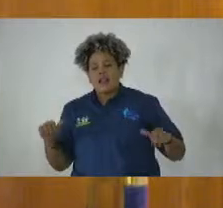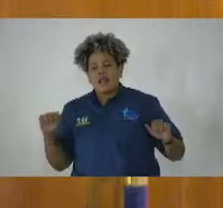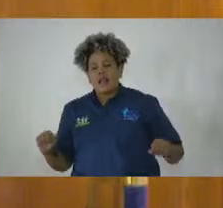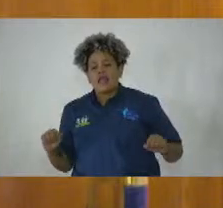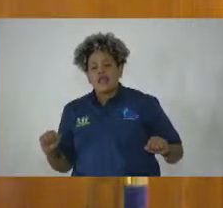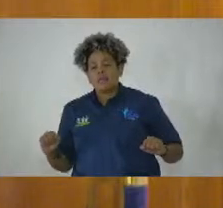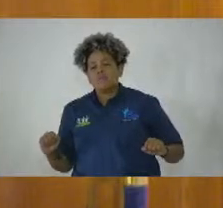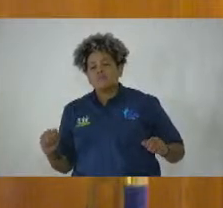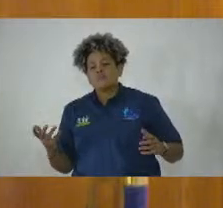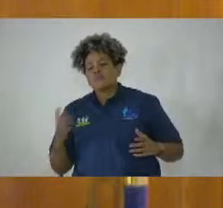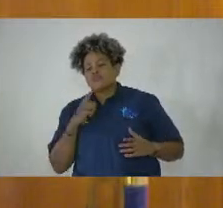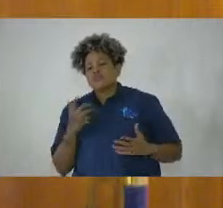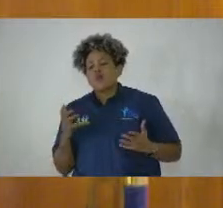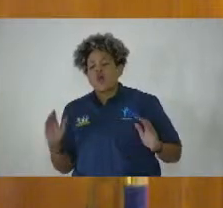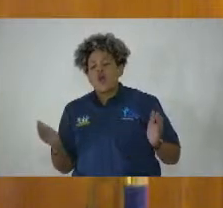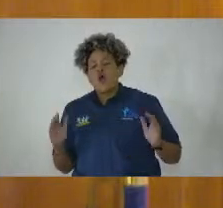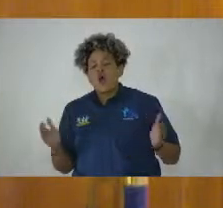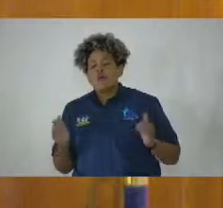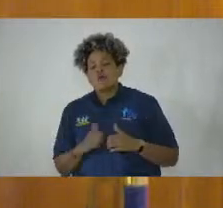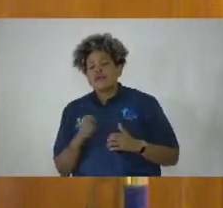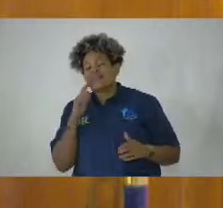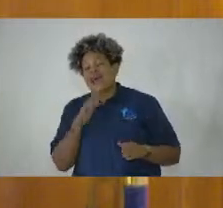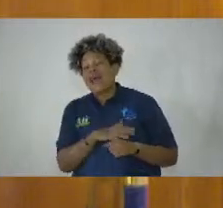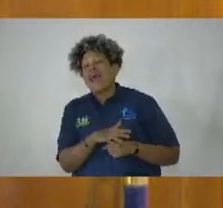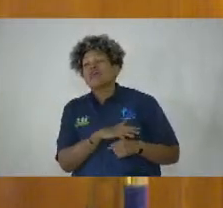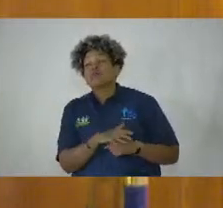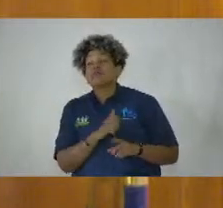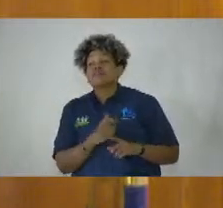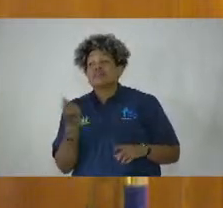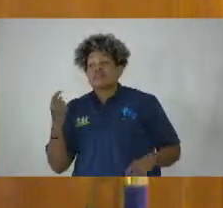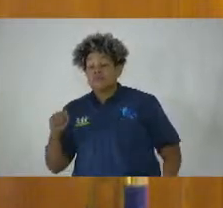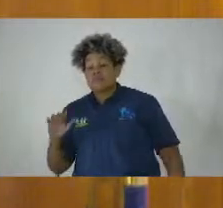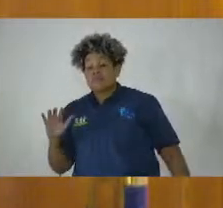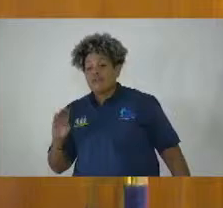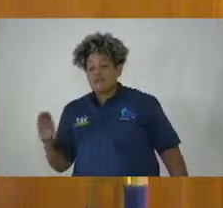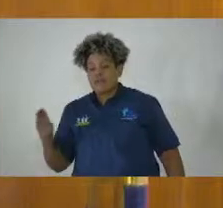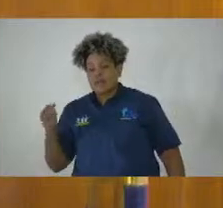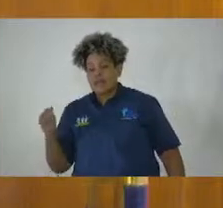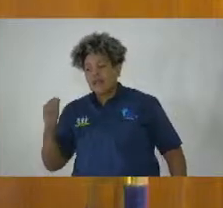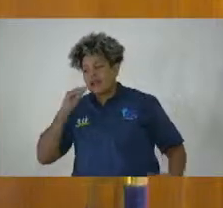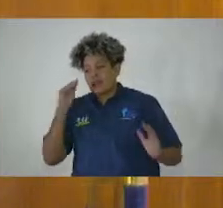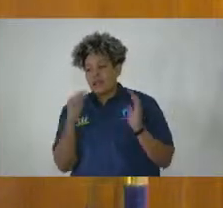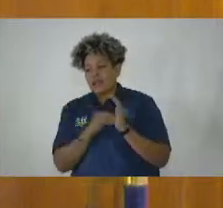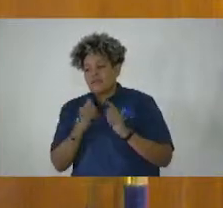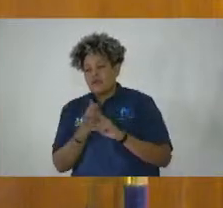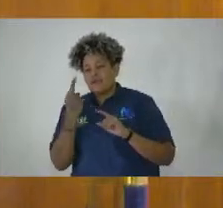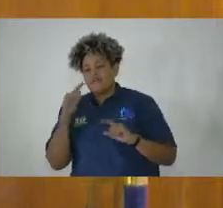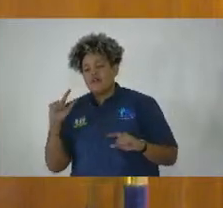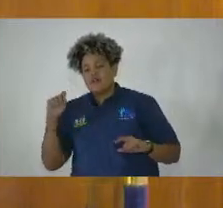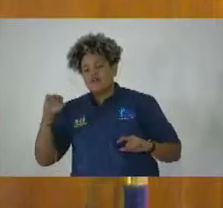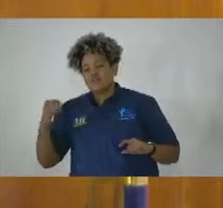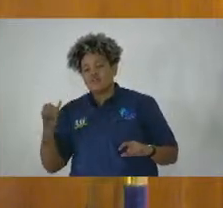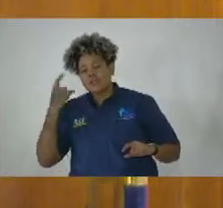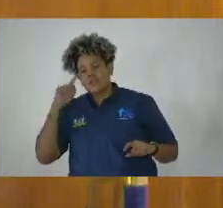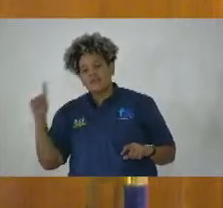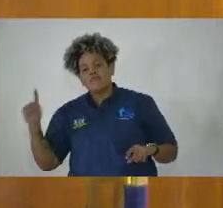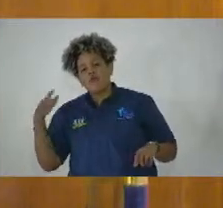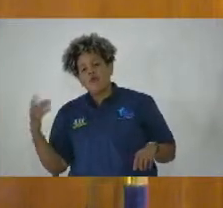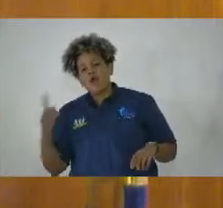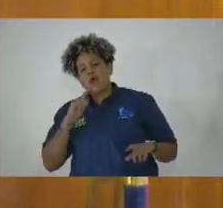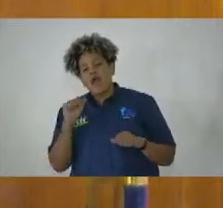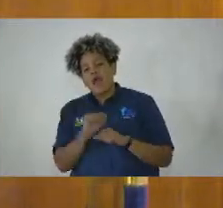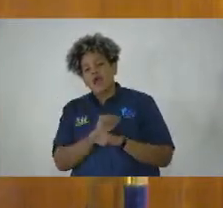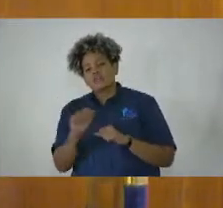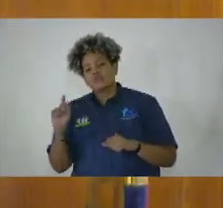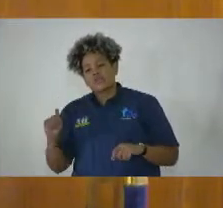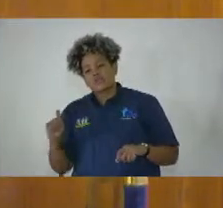in a position to compare the adequacy of the 11.5 billion earmarked to the GOJ in the actual